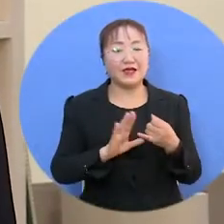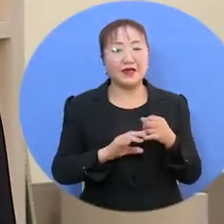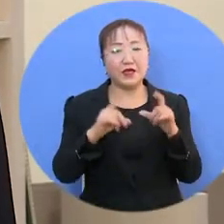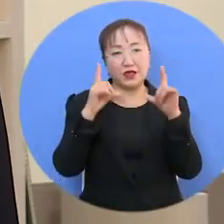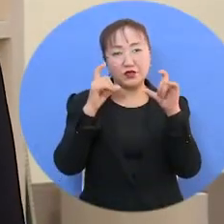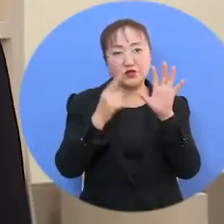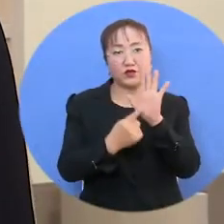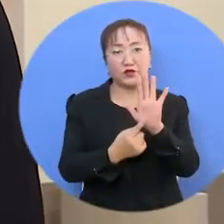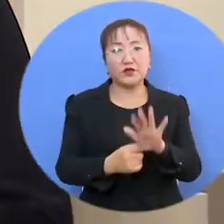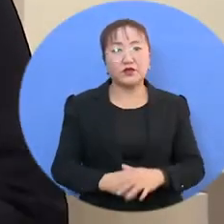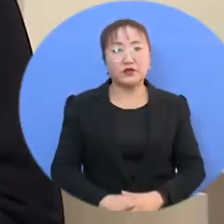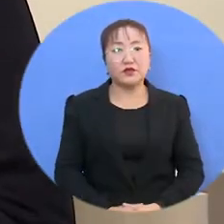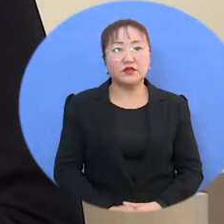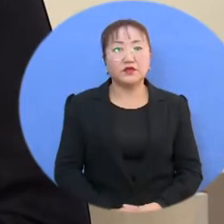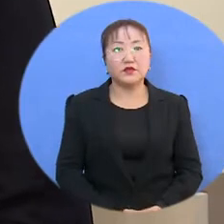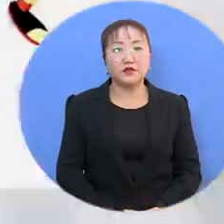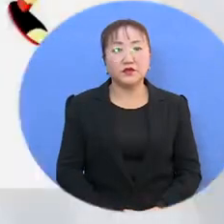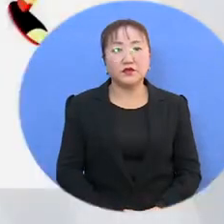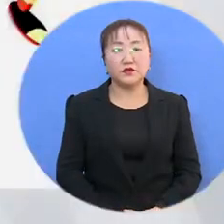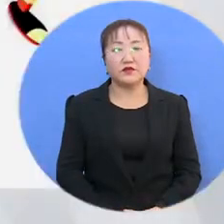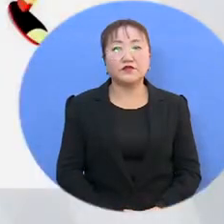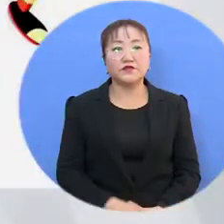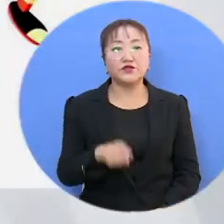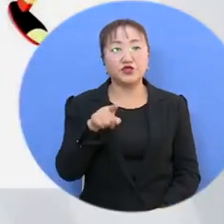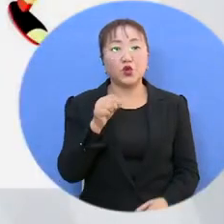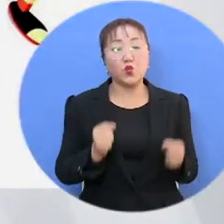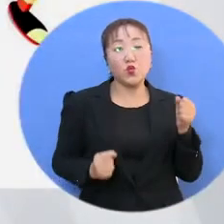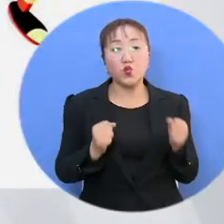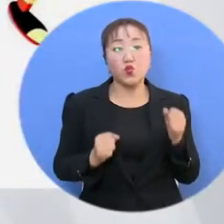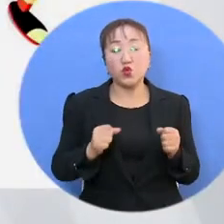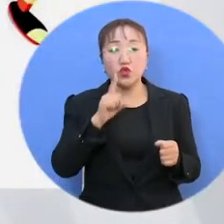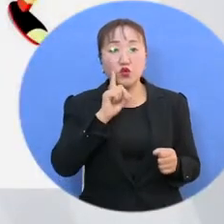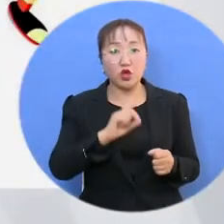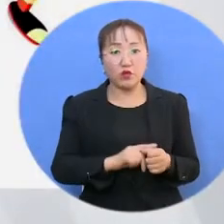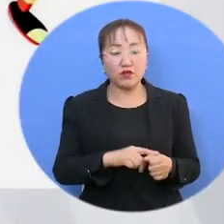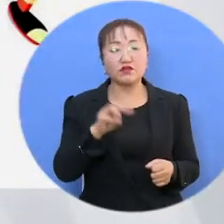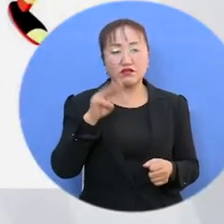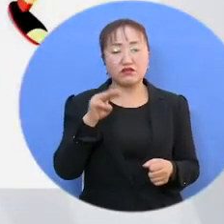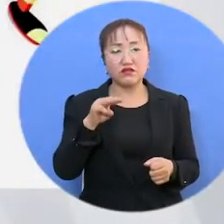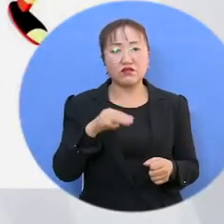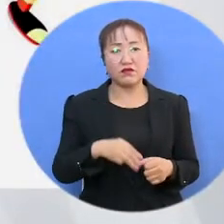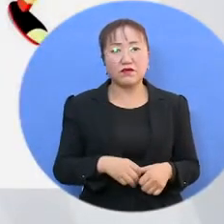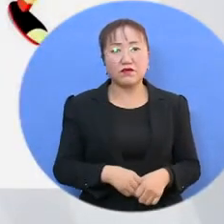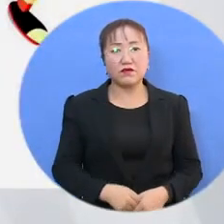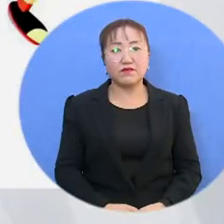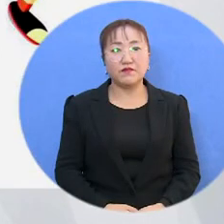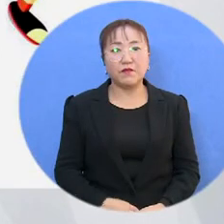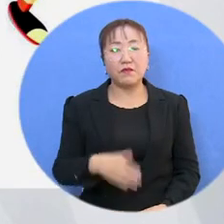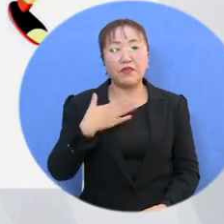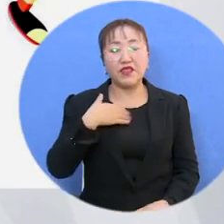picture. Do you like to run? Yes, of course. We like to run. My